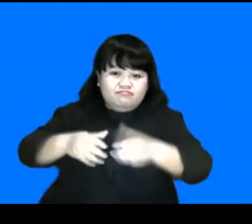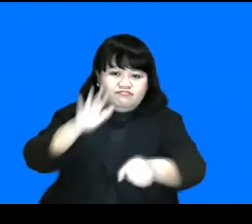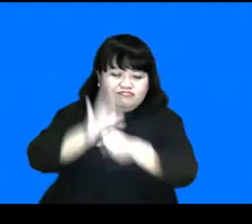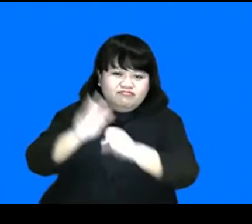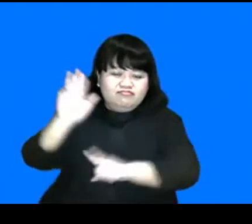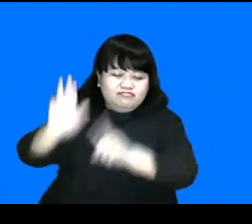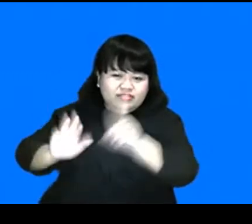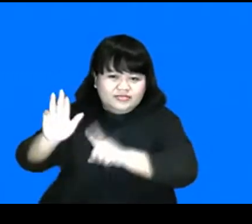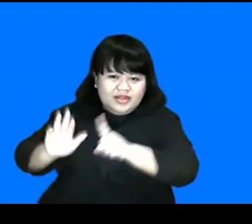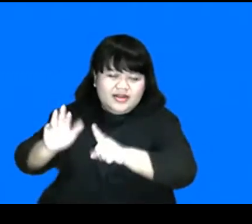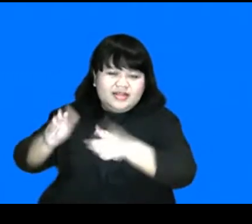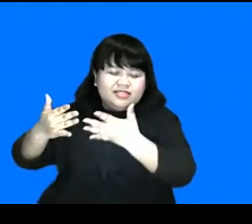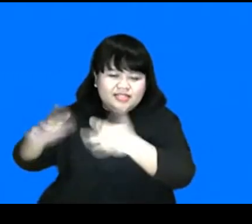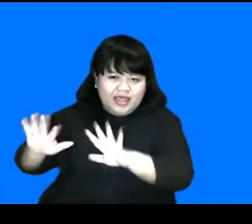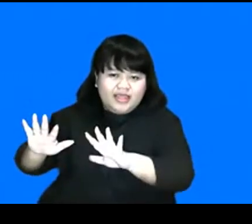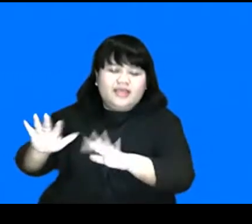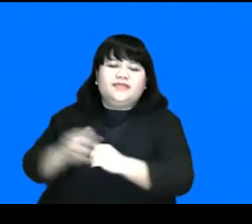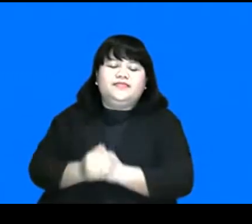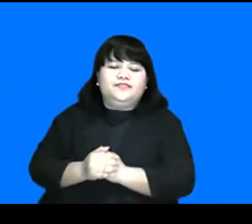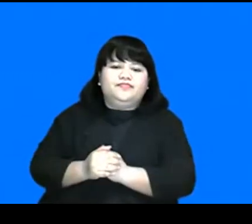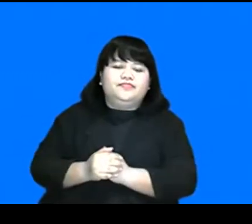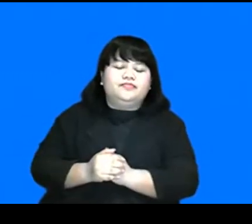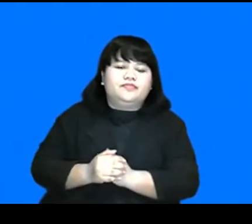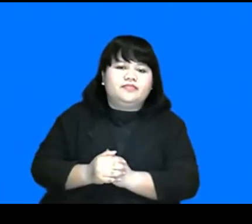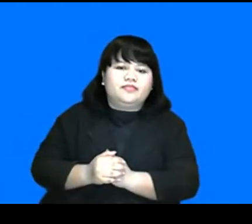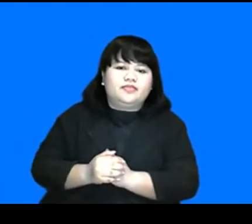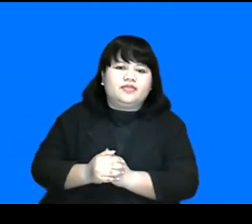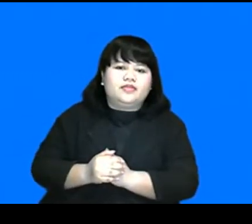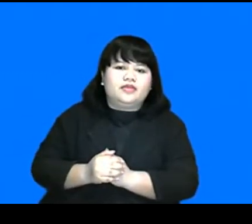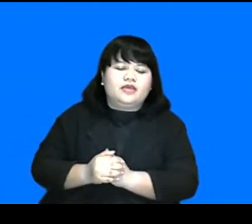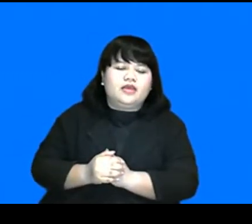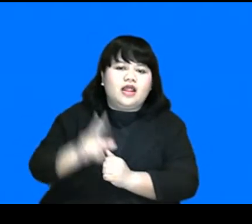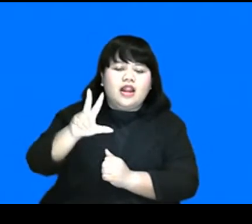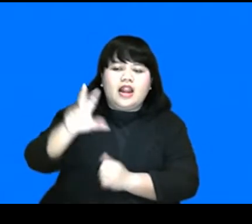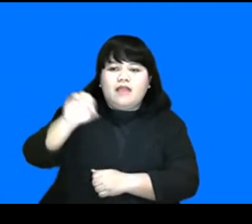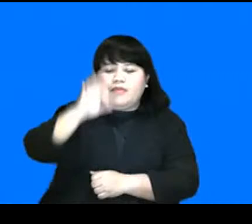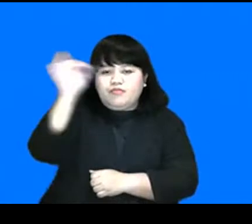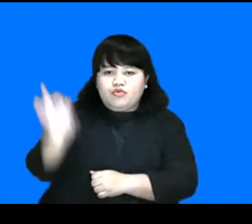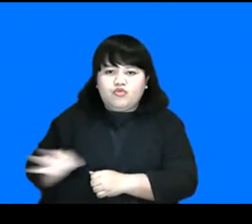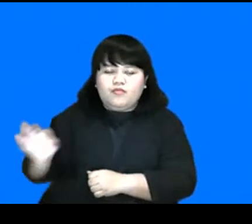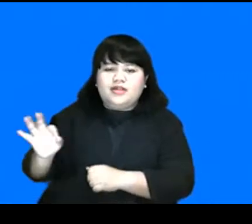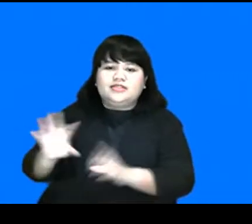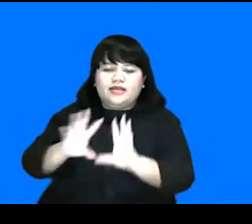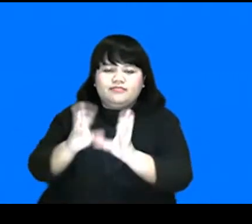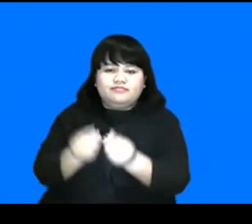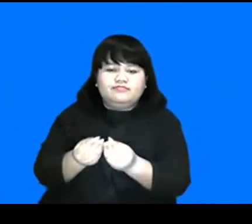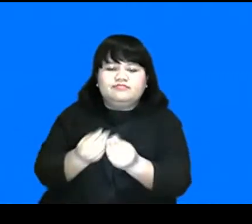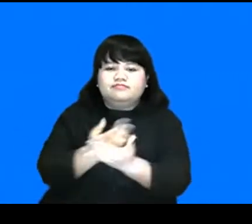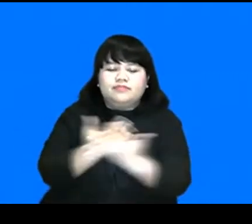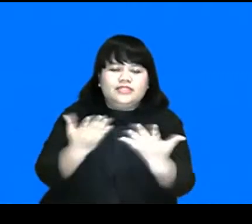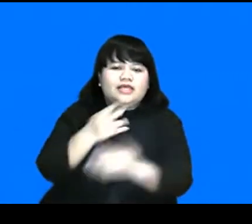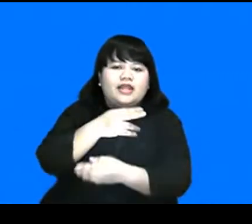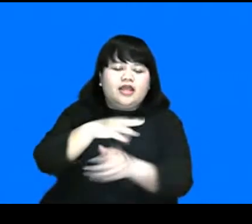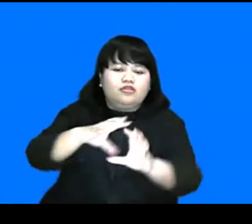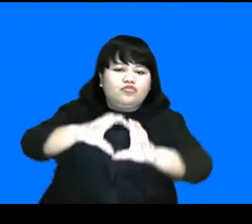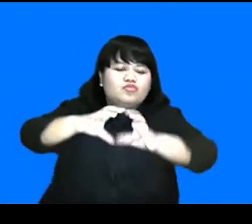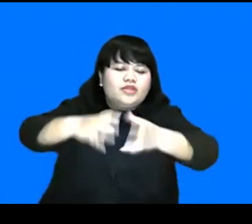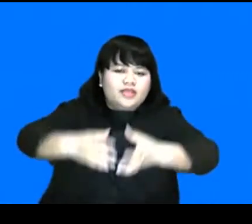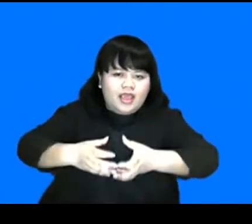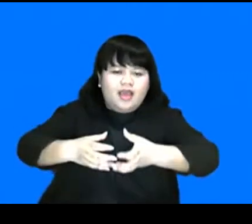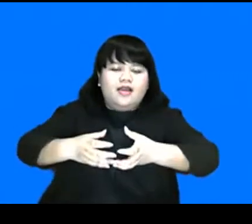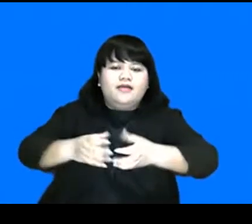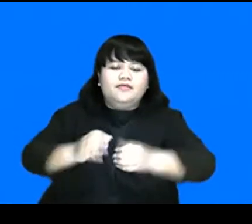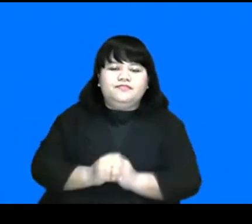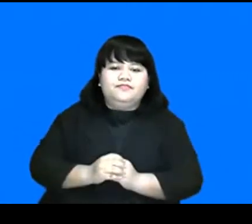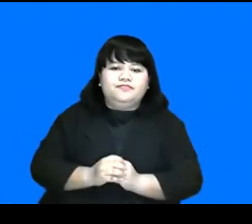know, the 80% of the world's population and definitely, say, Asia's population had suffered a dip